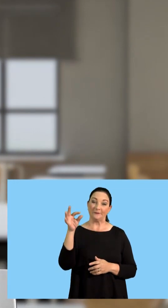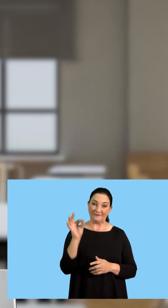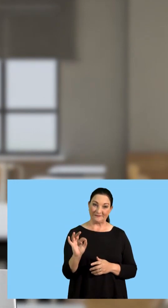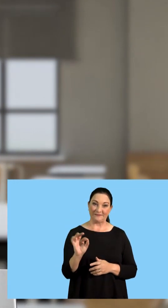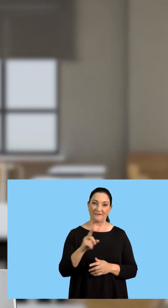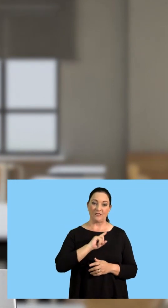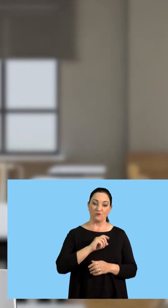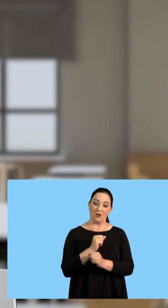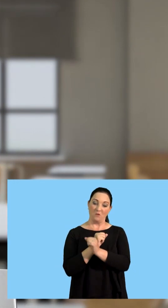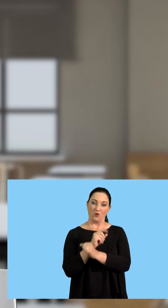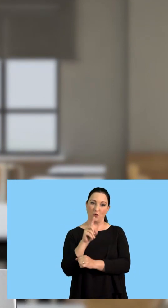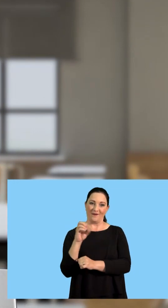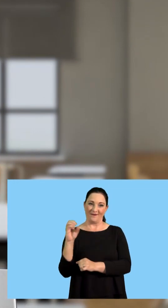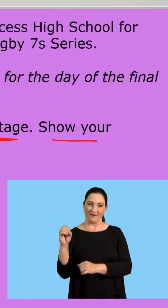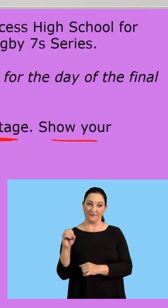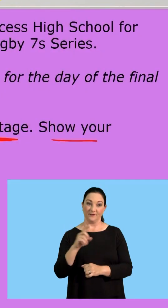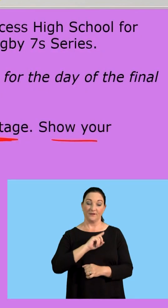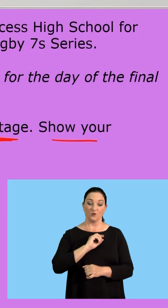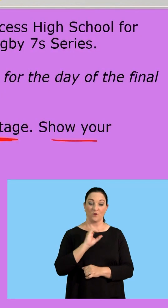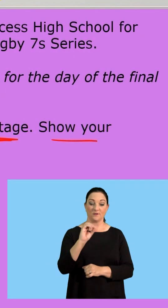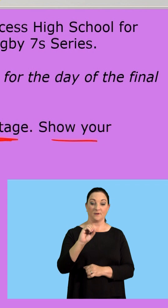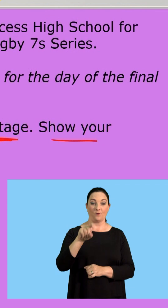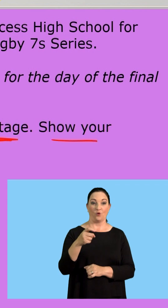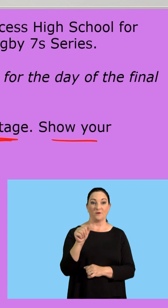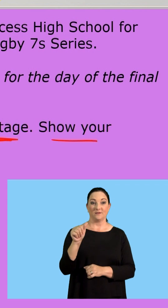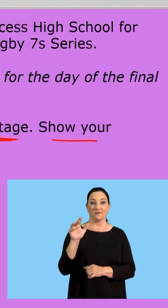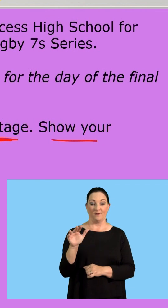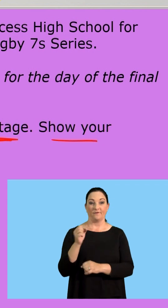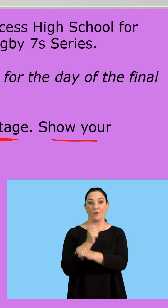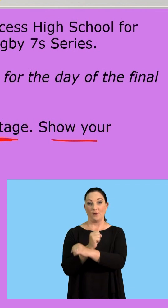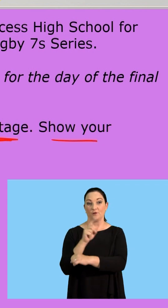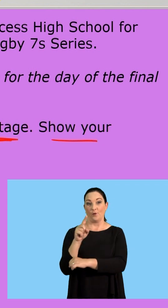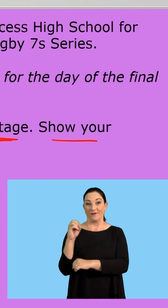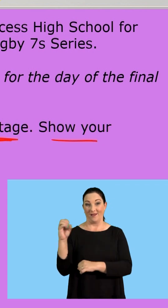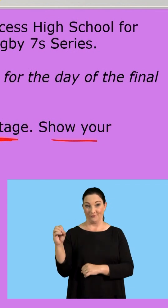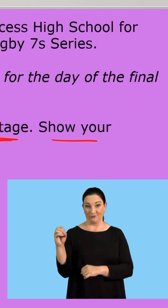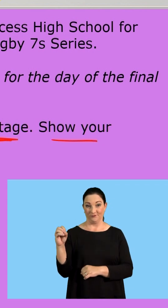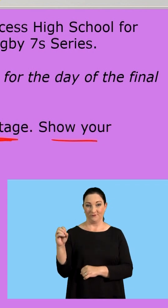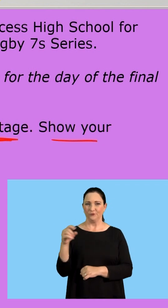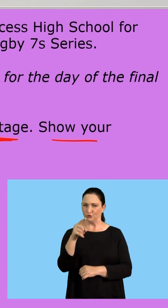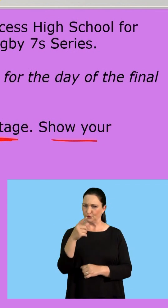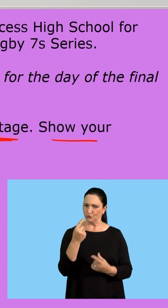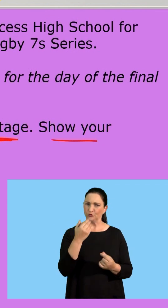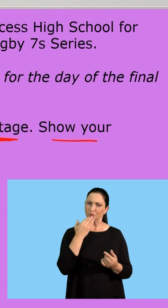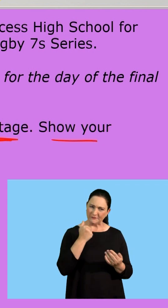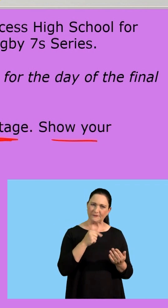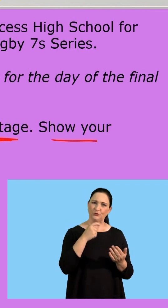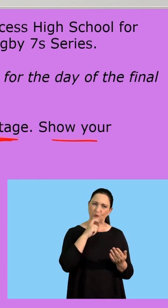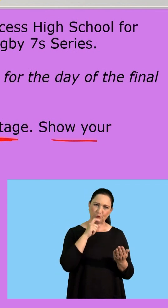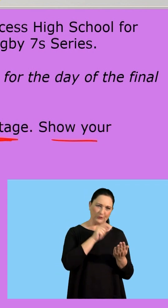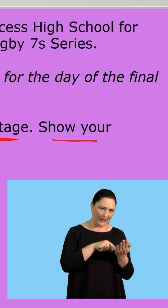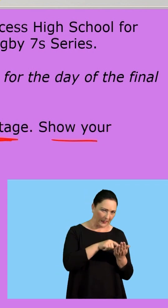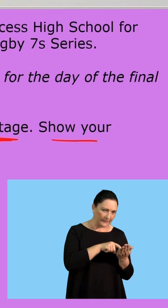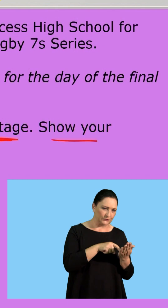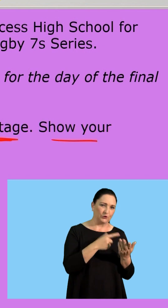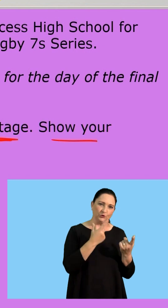form, I will multiply by 100. So I'll say 0.65 multiply by 100. And guys, I want you to do the calculations. Use